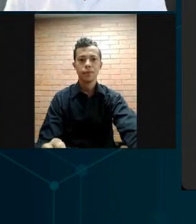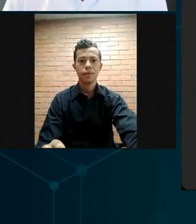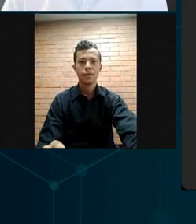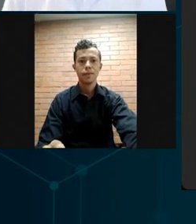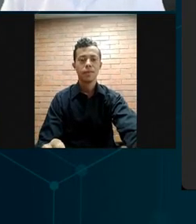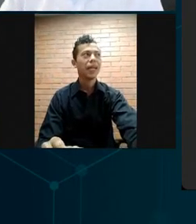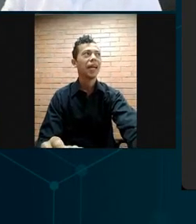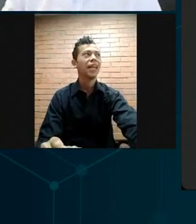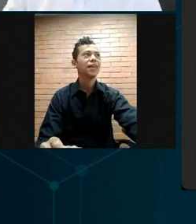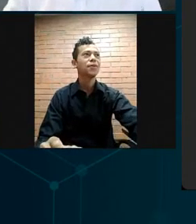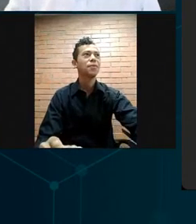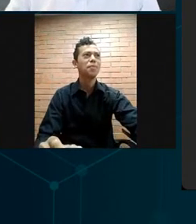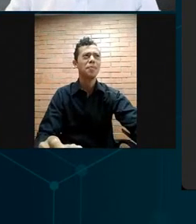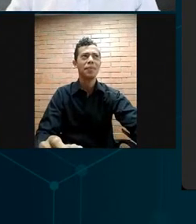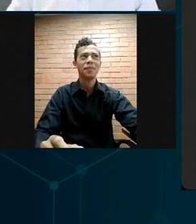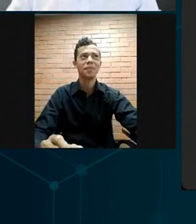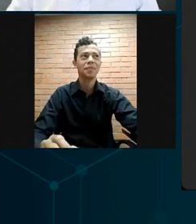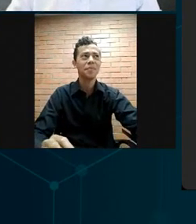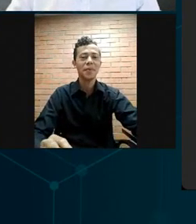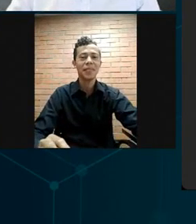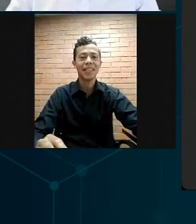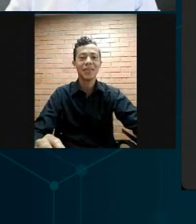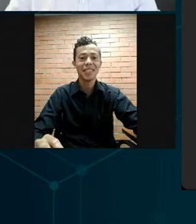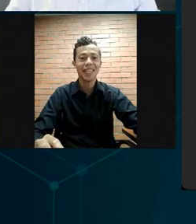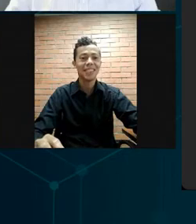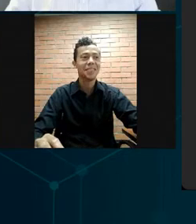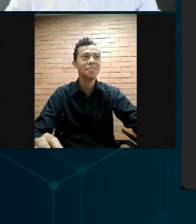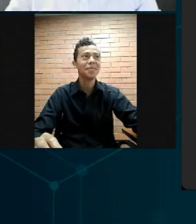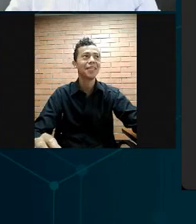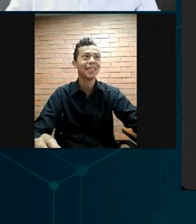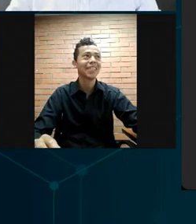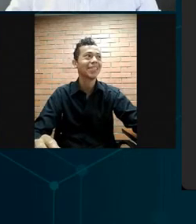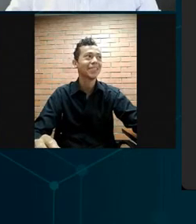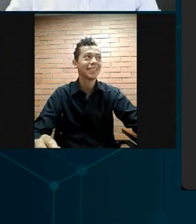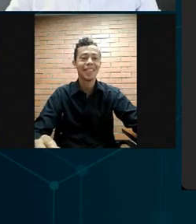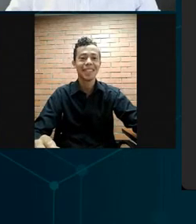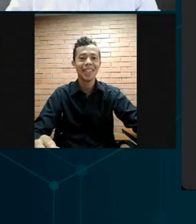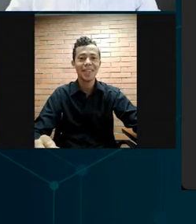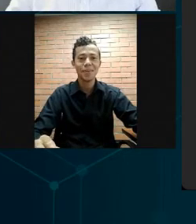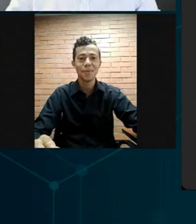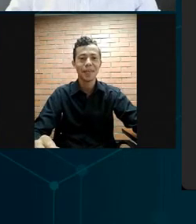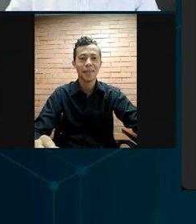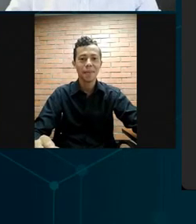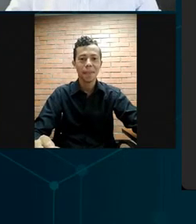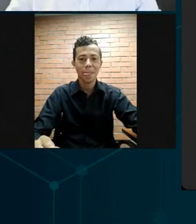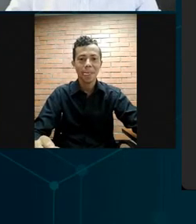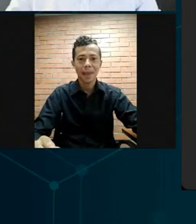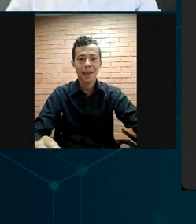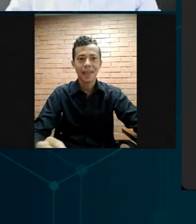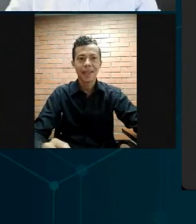To the control room, the audio, can you confirm if my audio is going out?